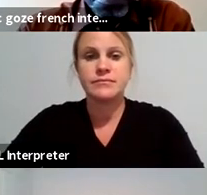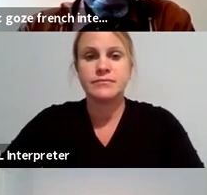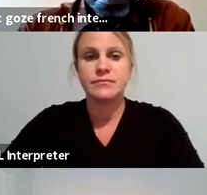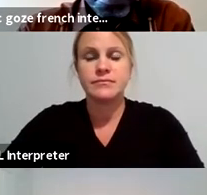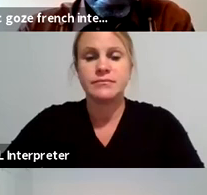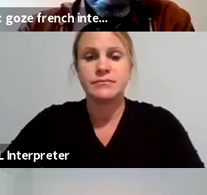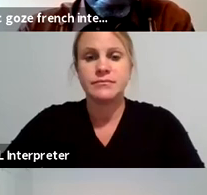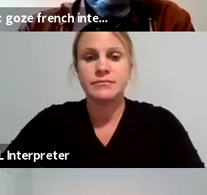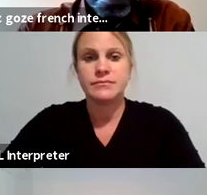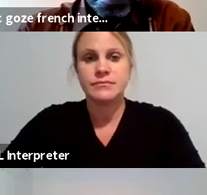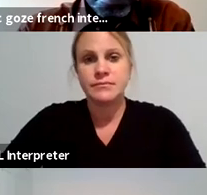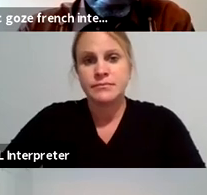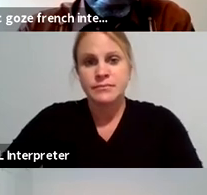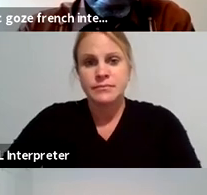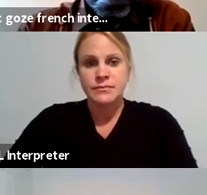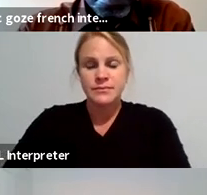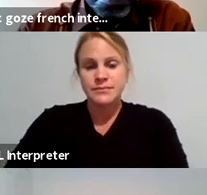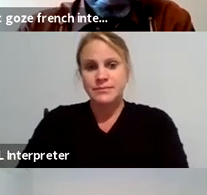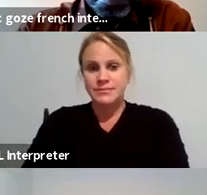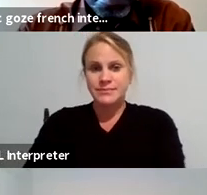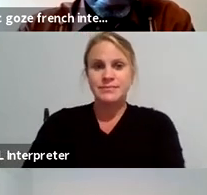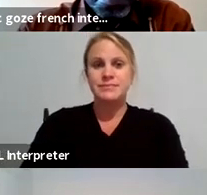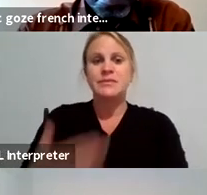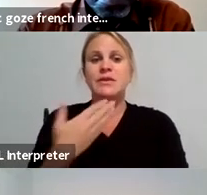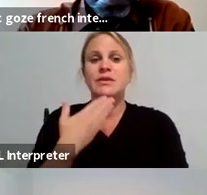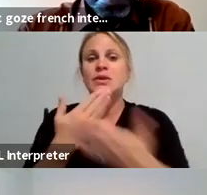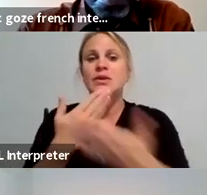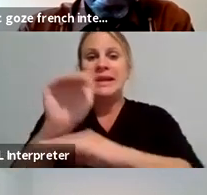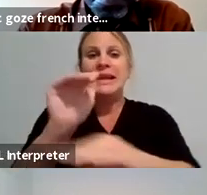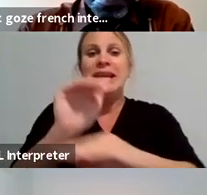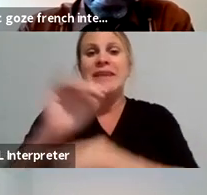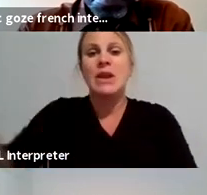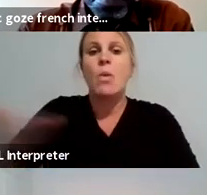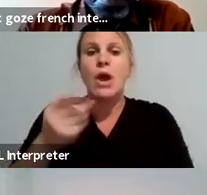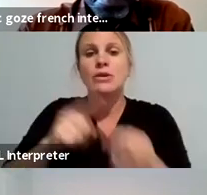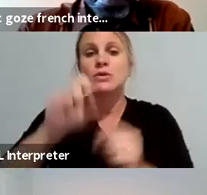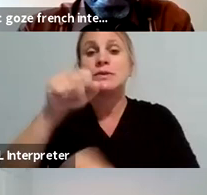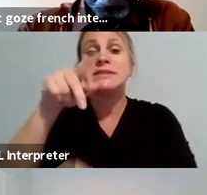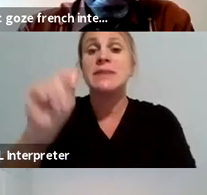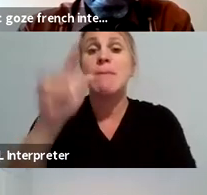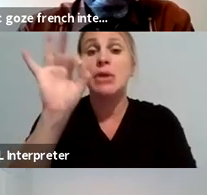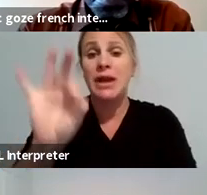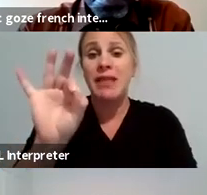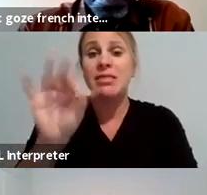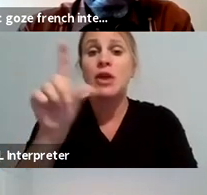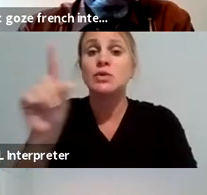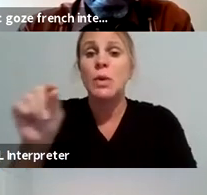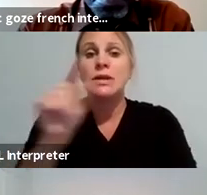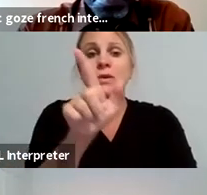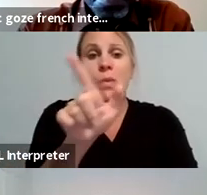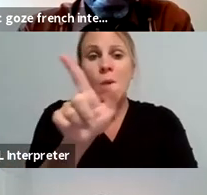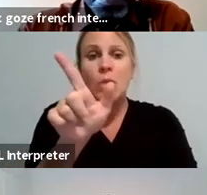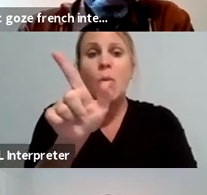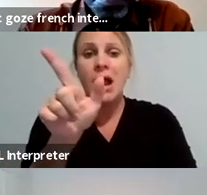Okay, and I had to hit. Good evening and welcome to the September 9th, 2021